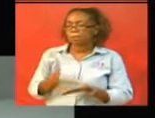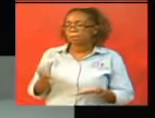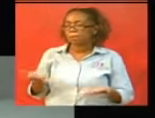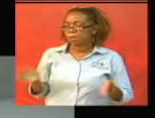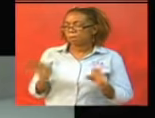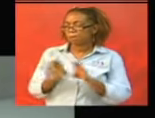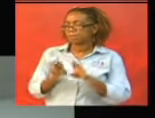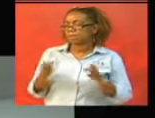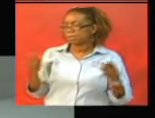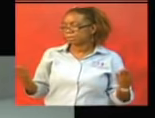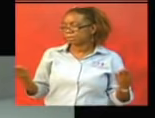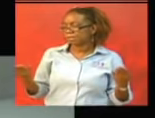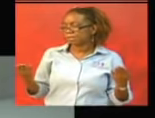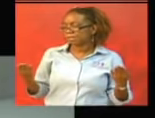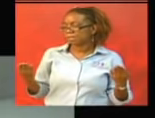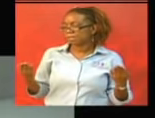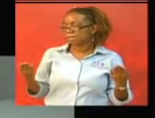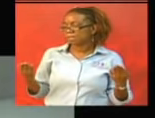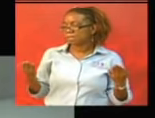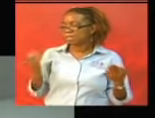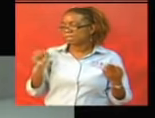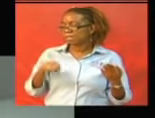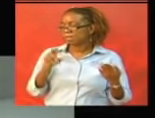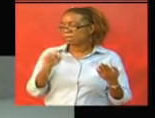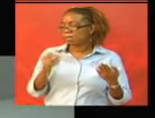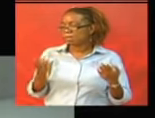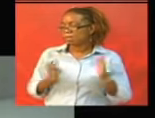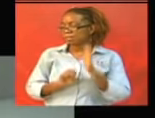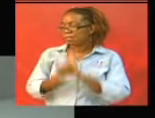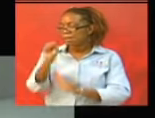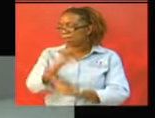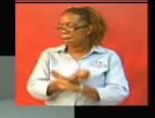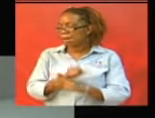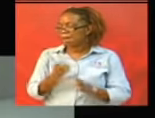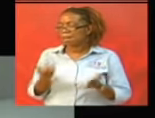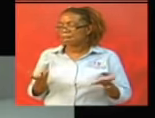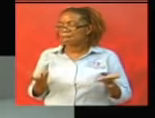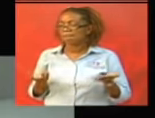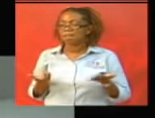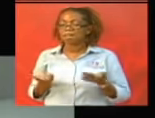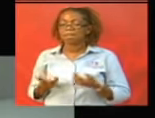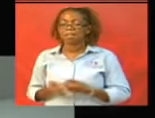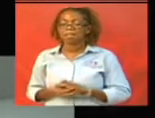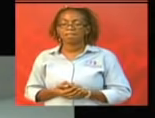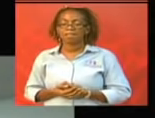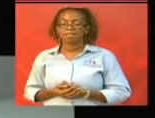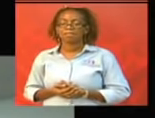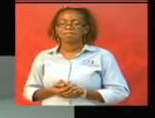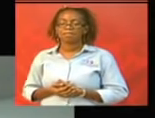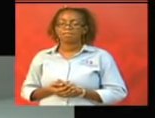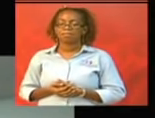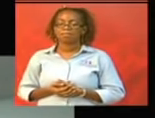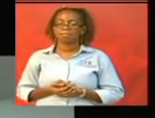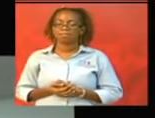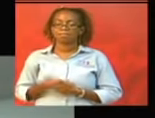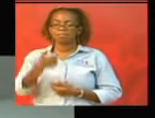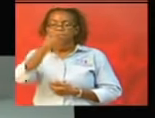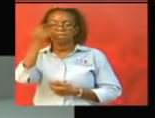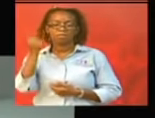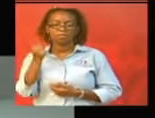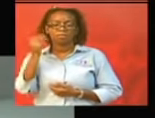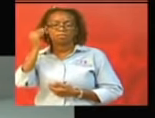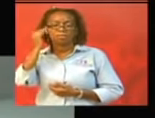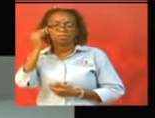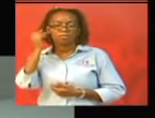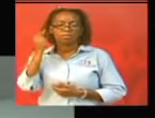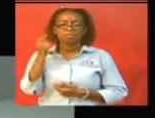be opened come September, given the fact too that we're expecting vaccines, both the